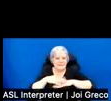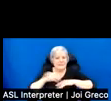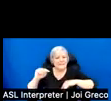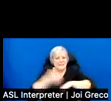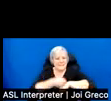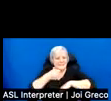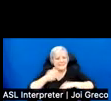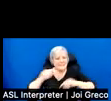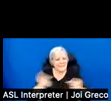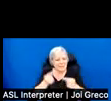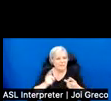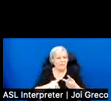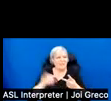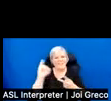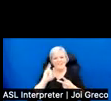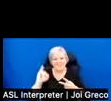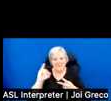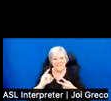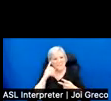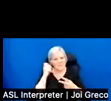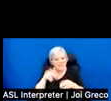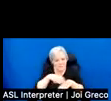and infections as a result of this particular